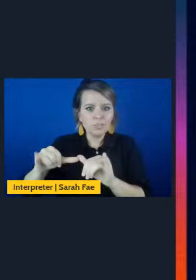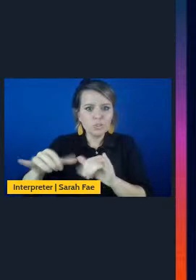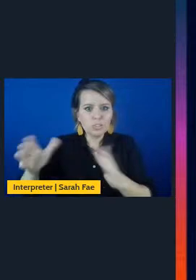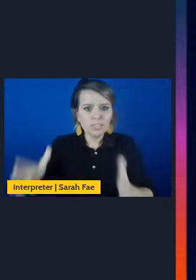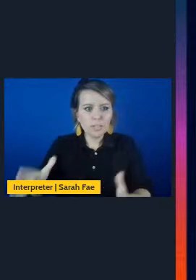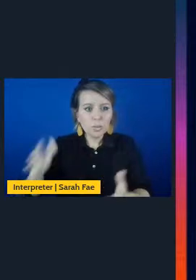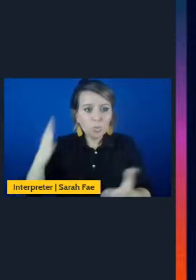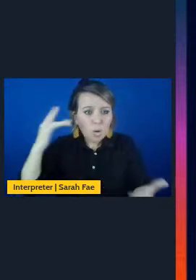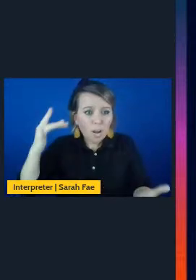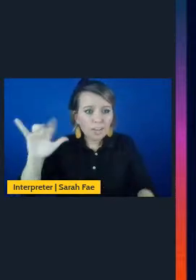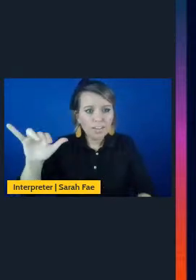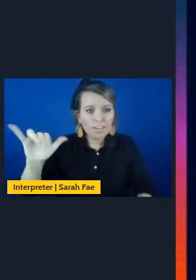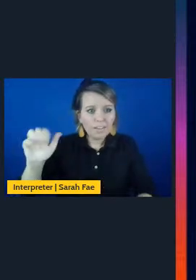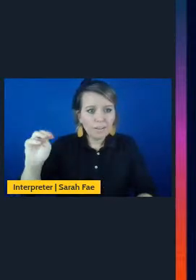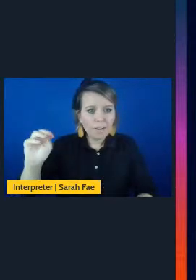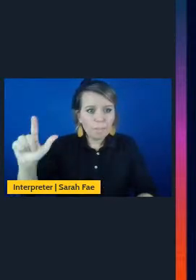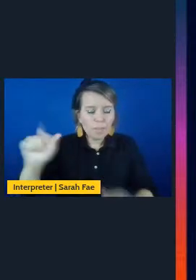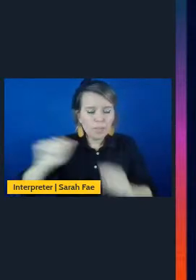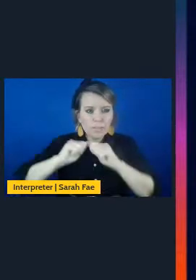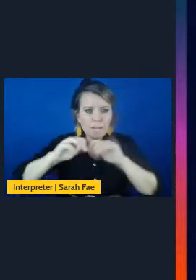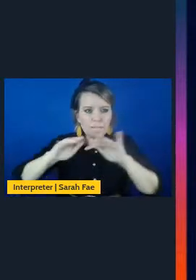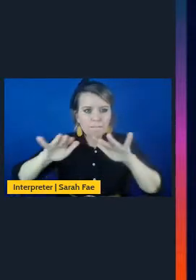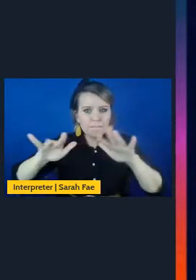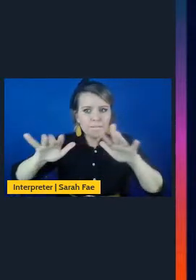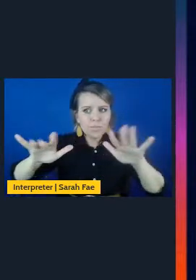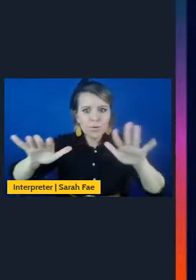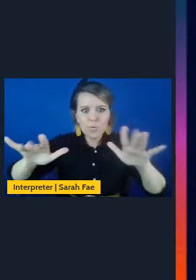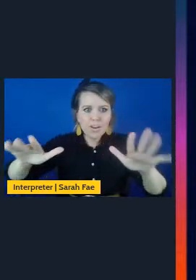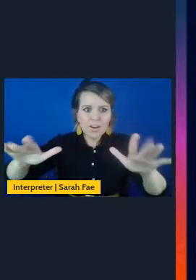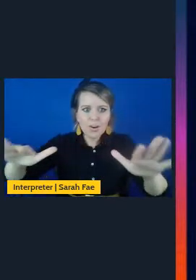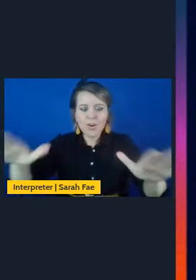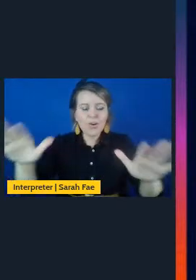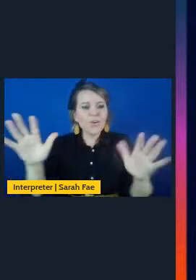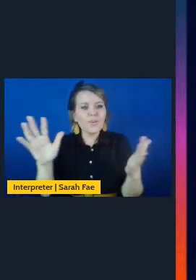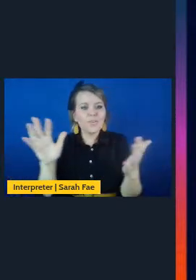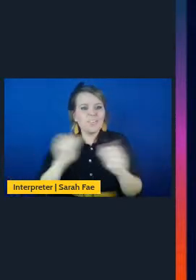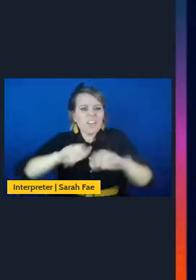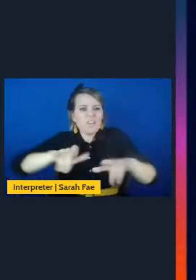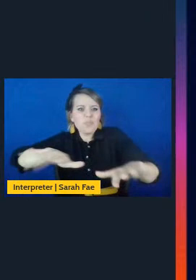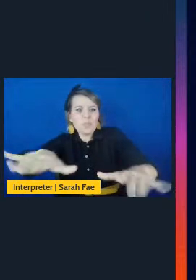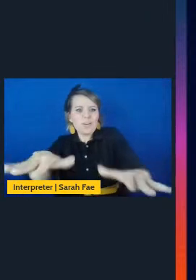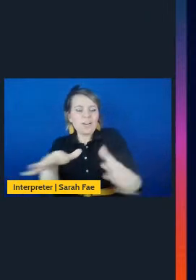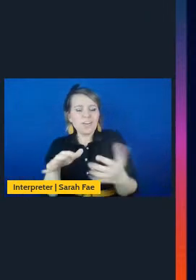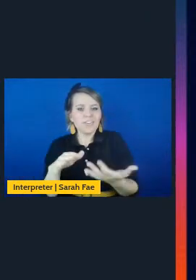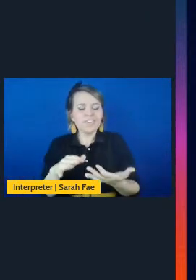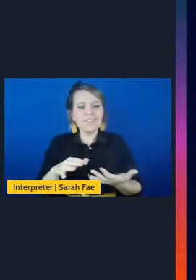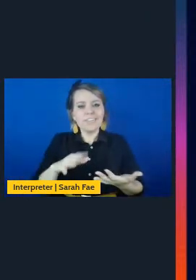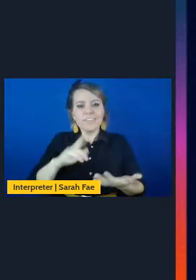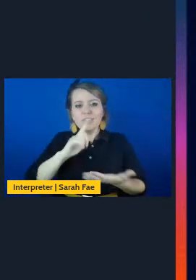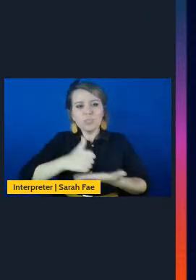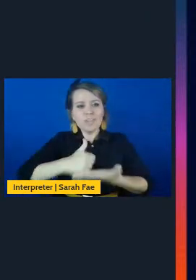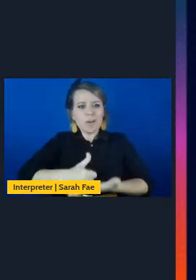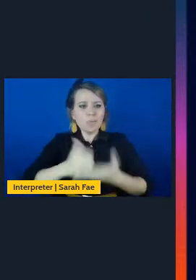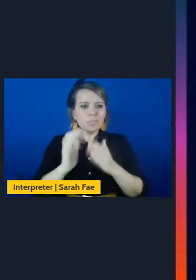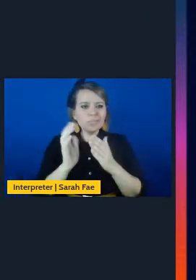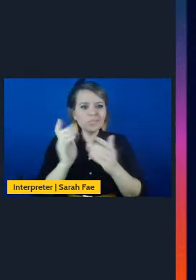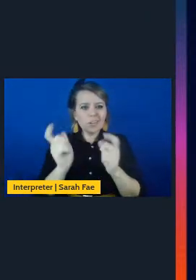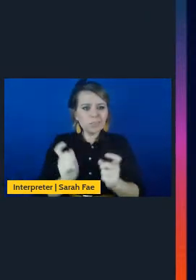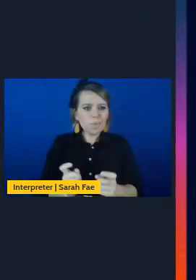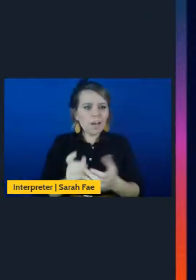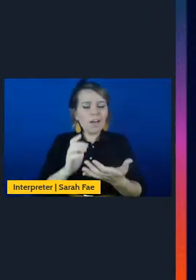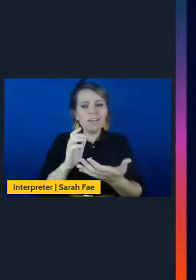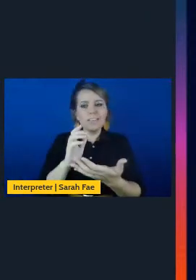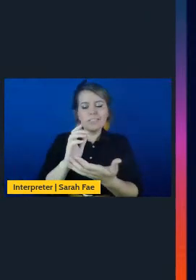this lingua franca of the toolset that we use, be it Helm or Customize or GitOps or Kubernetes